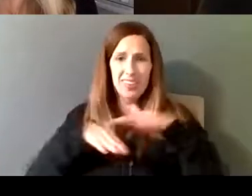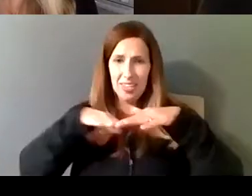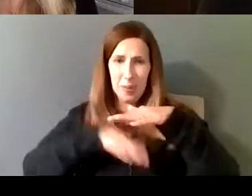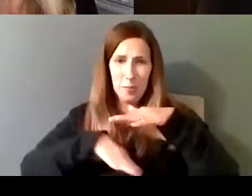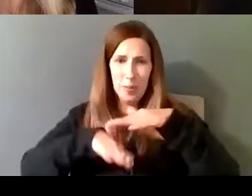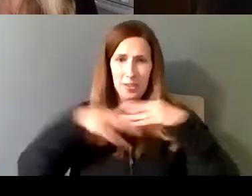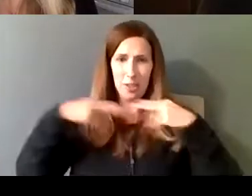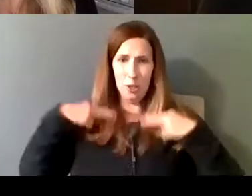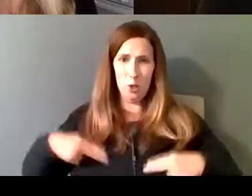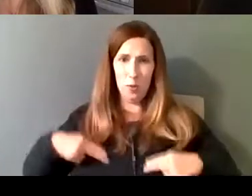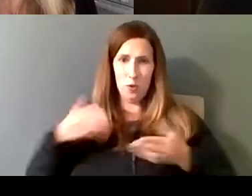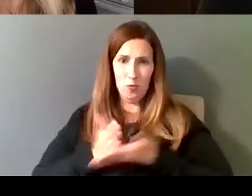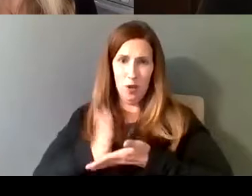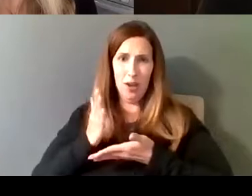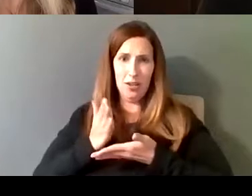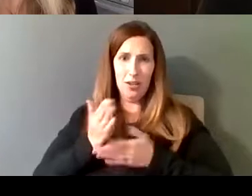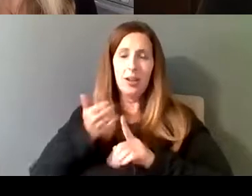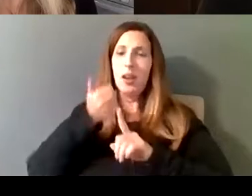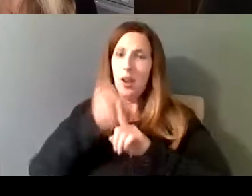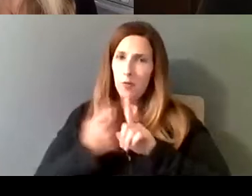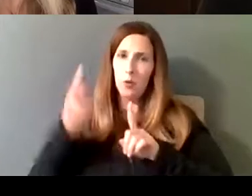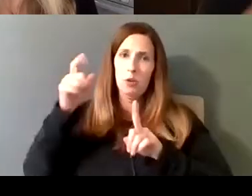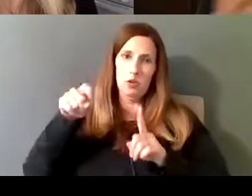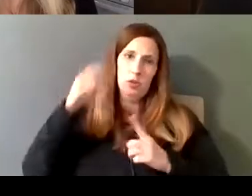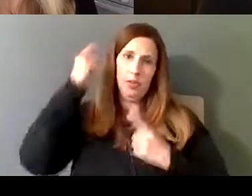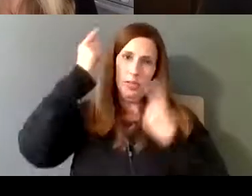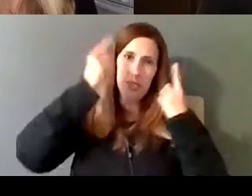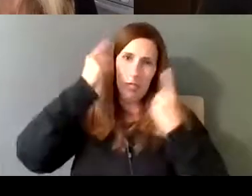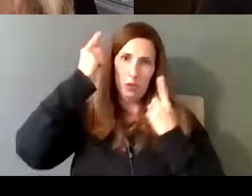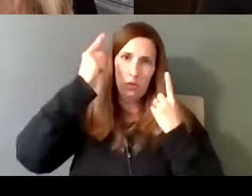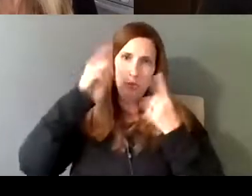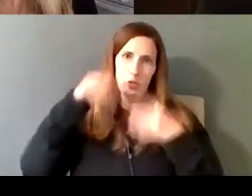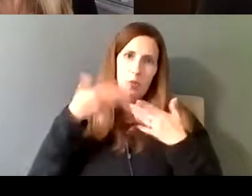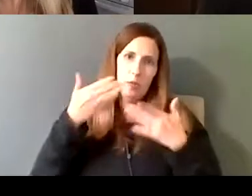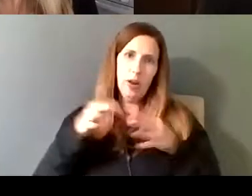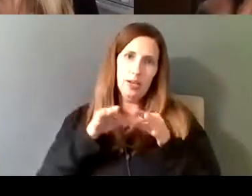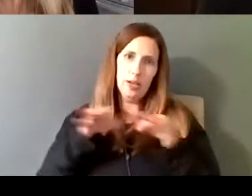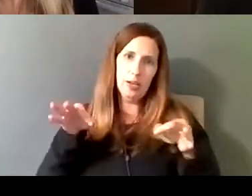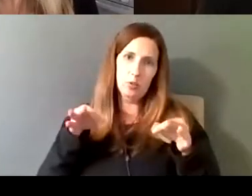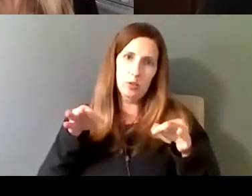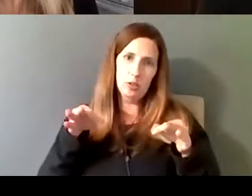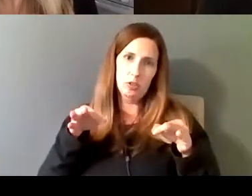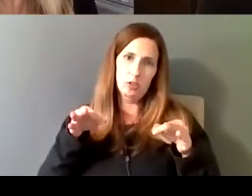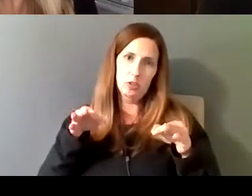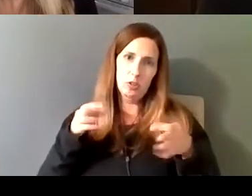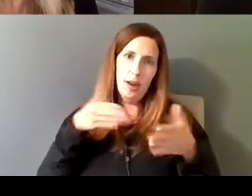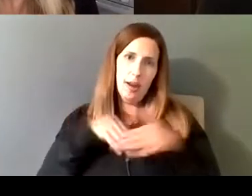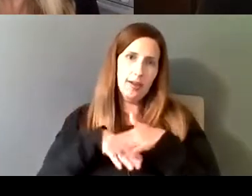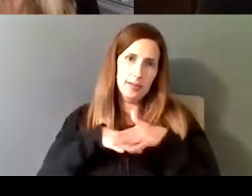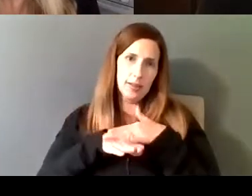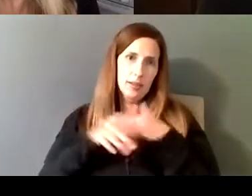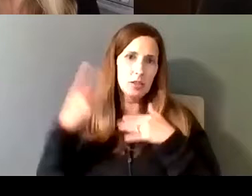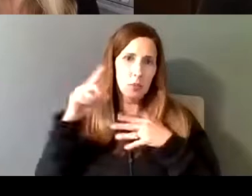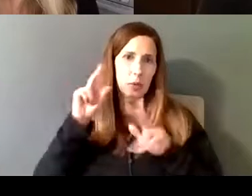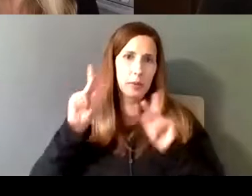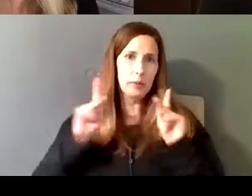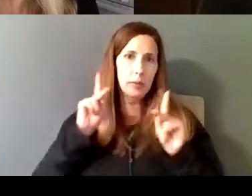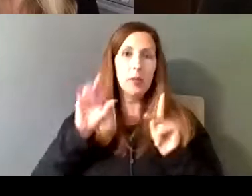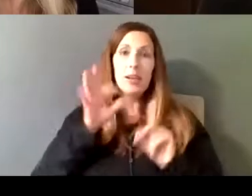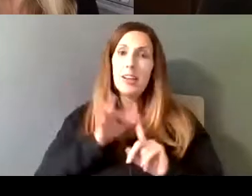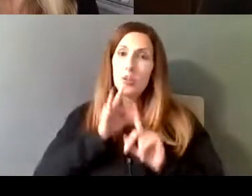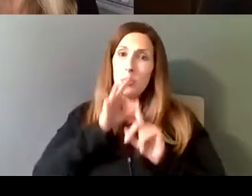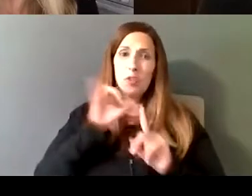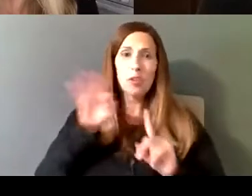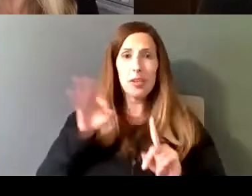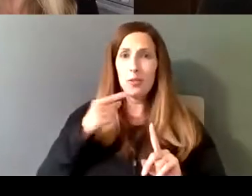should consider to provide language access to provide language access for folks, especially if you're claiming that you're